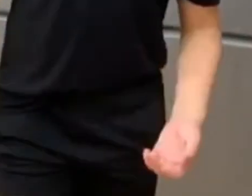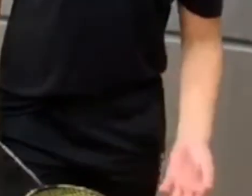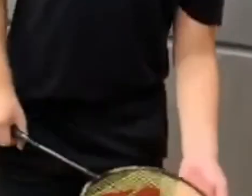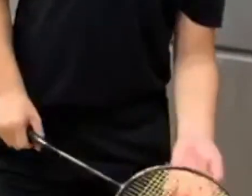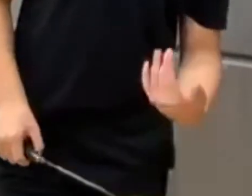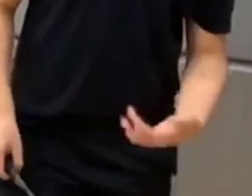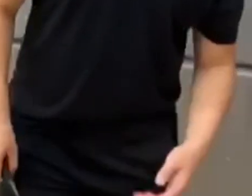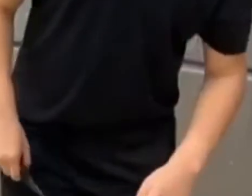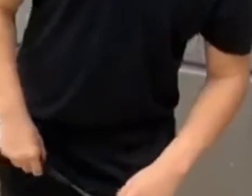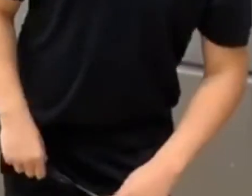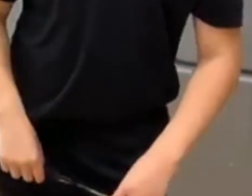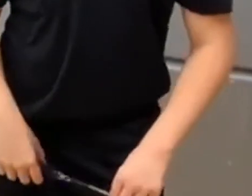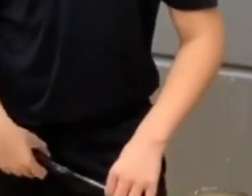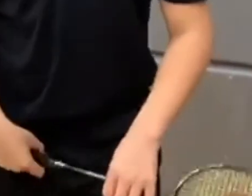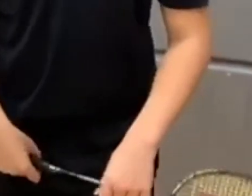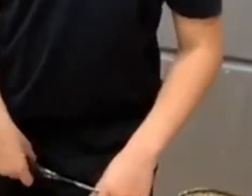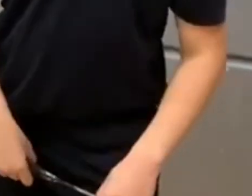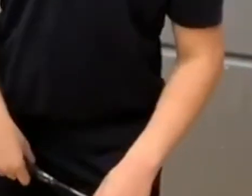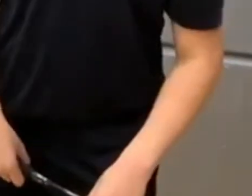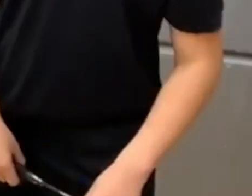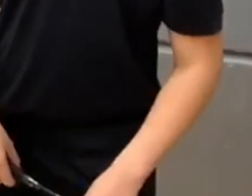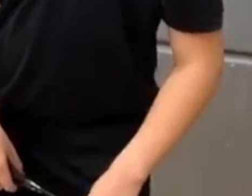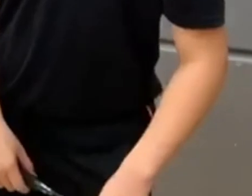It forced us to think really quick, like, because you cannot